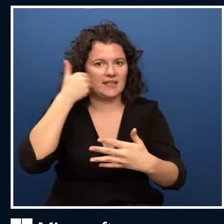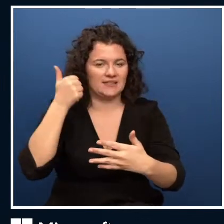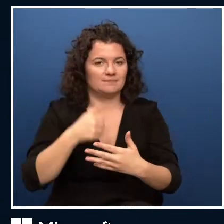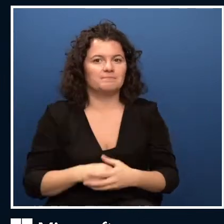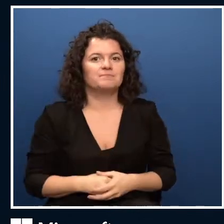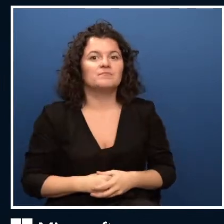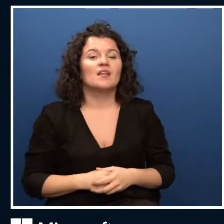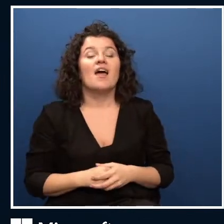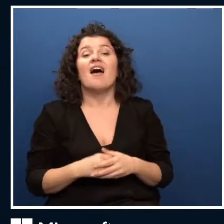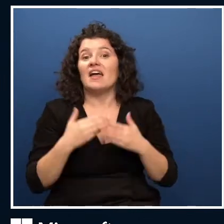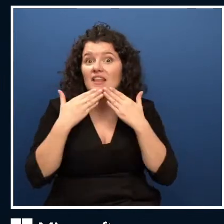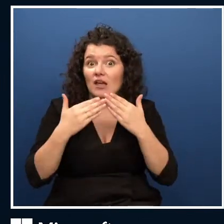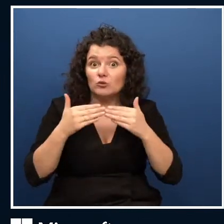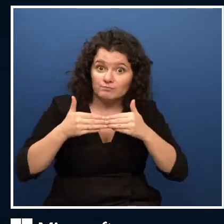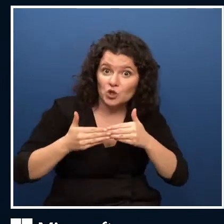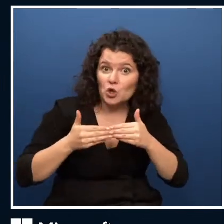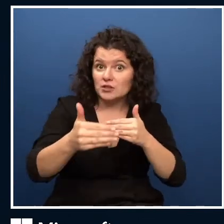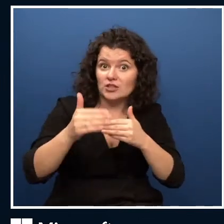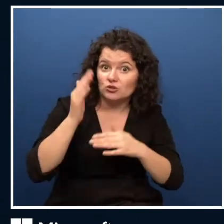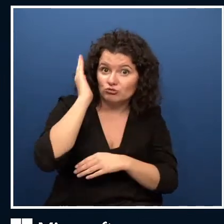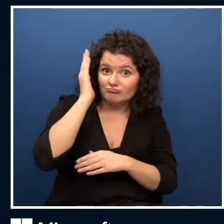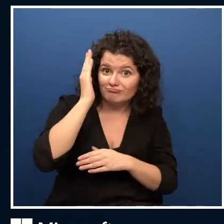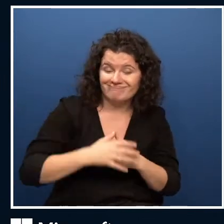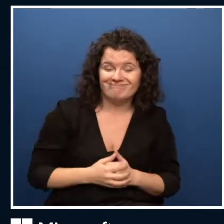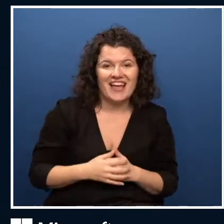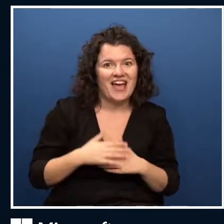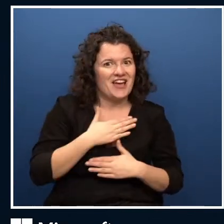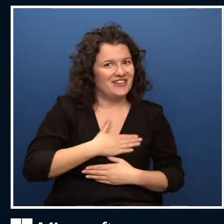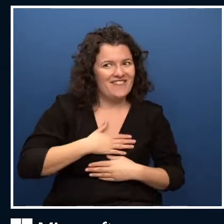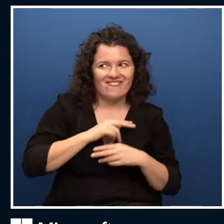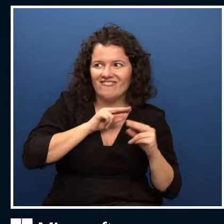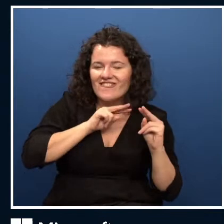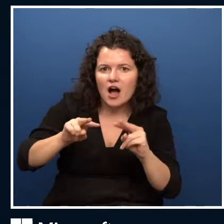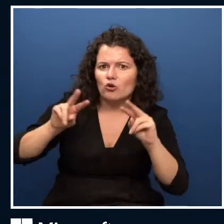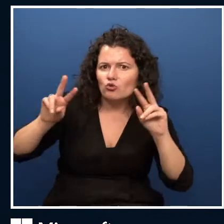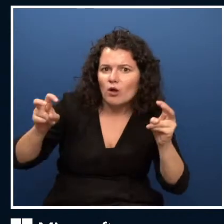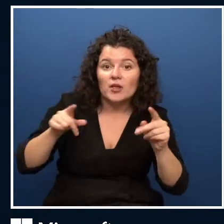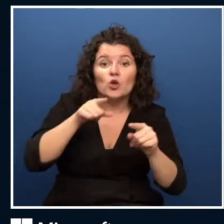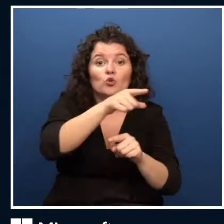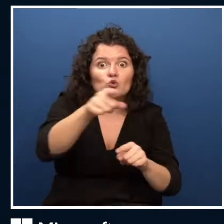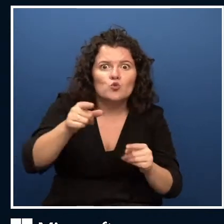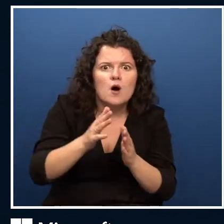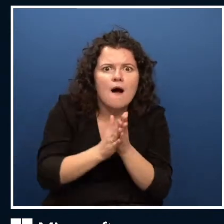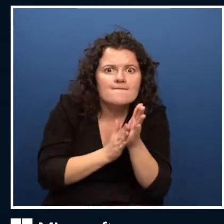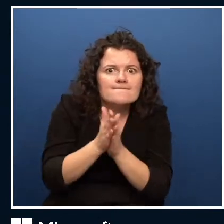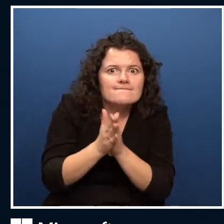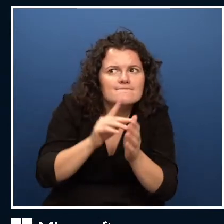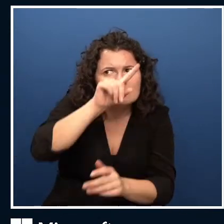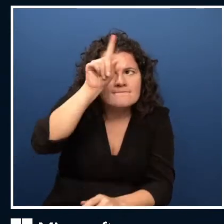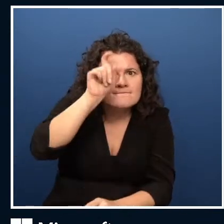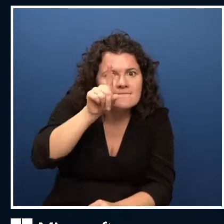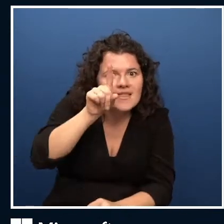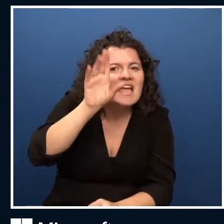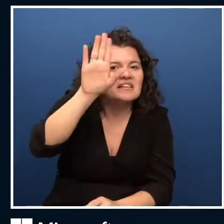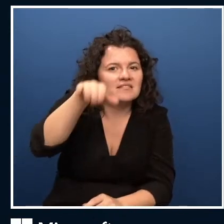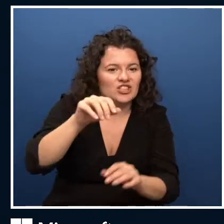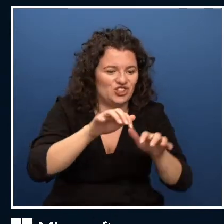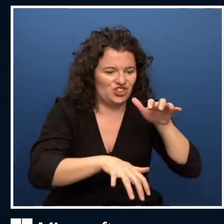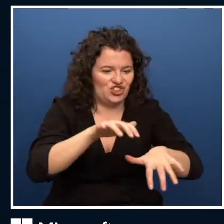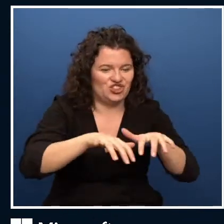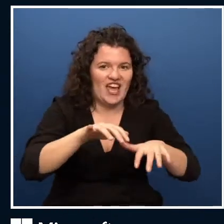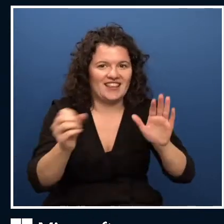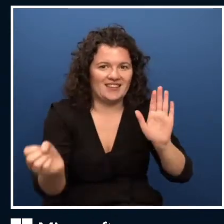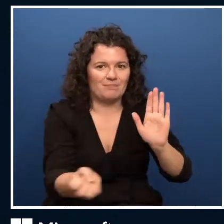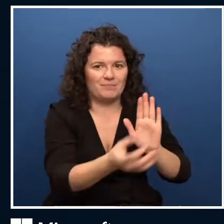watch. Do keep bringing those questions into the chat so that we can talk with our different speakers and you can